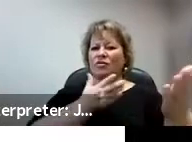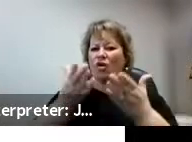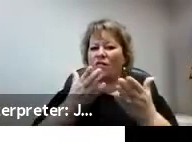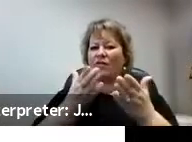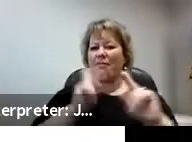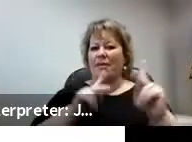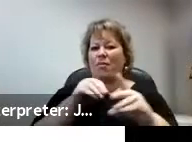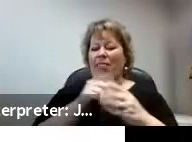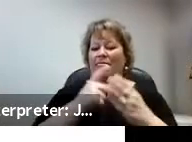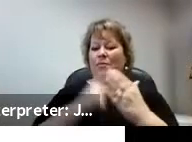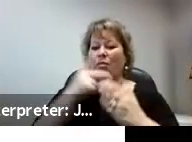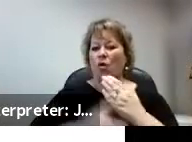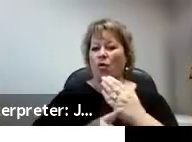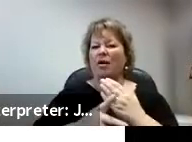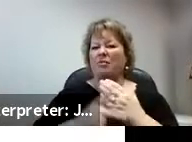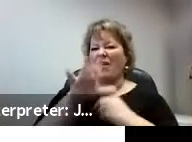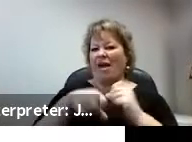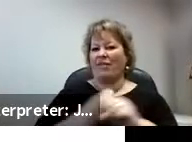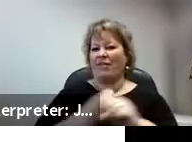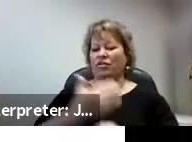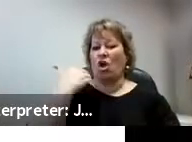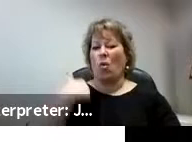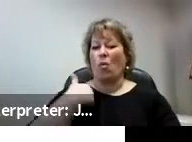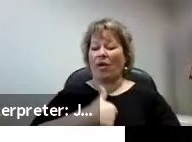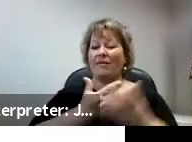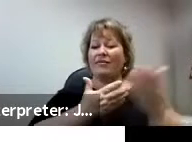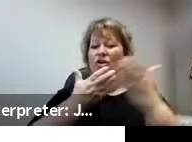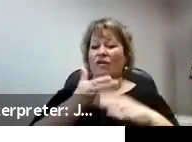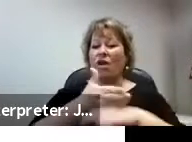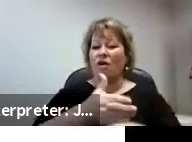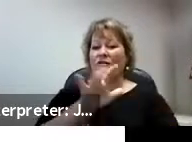ago, we have served over 500 individuals.